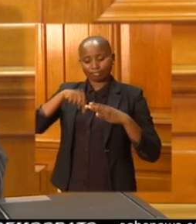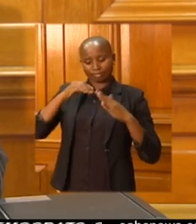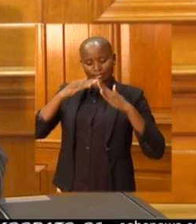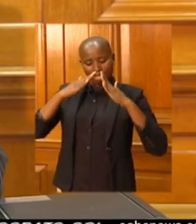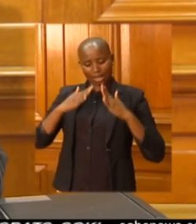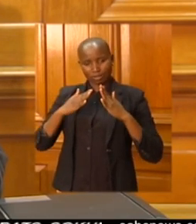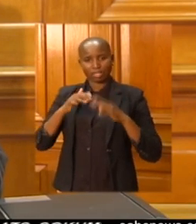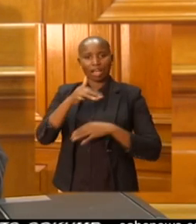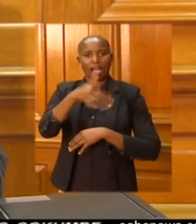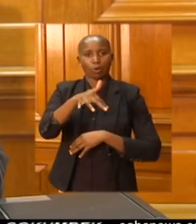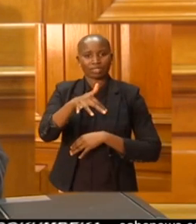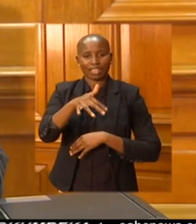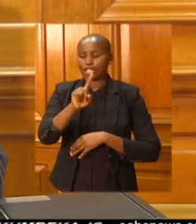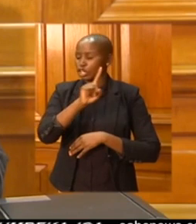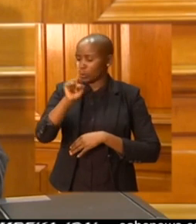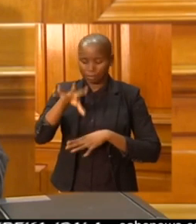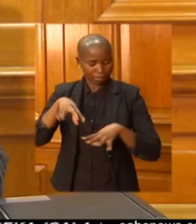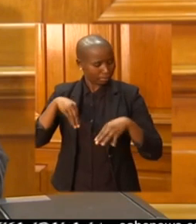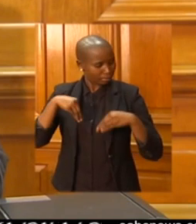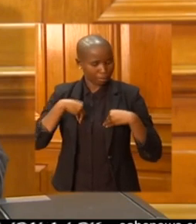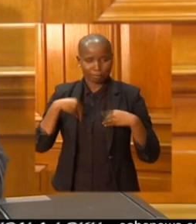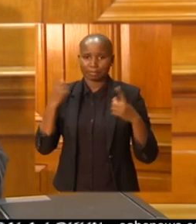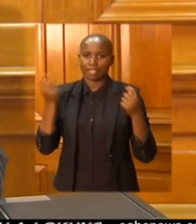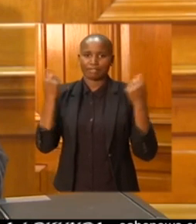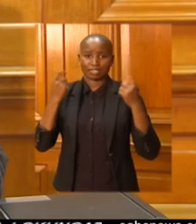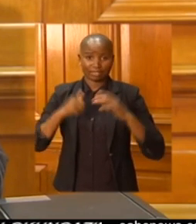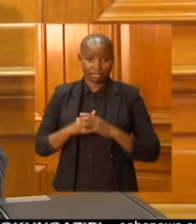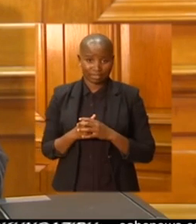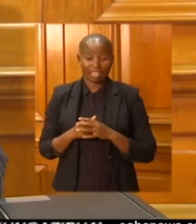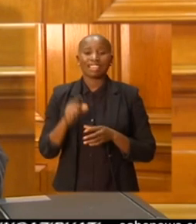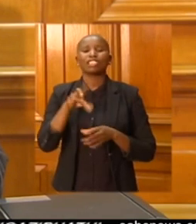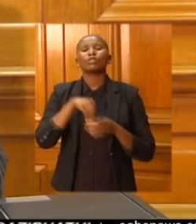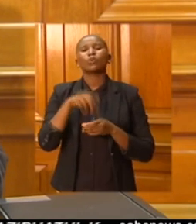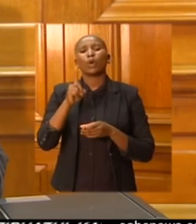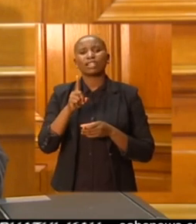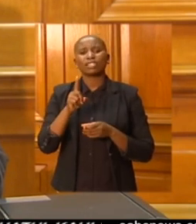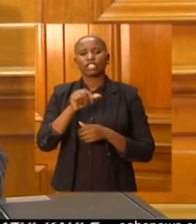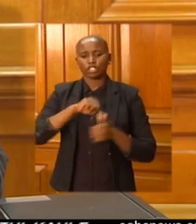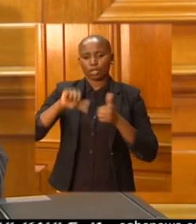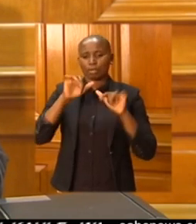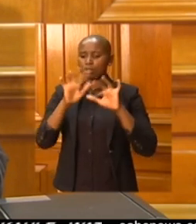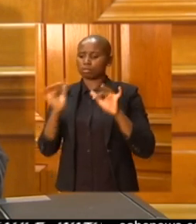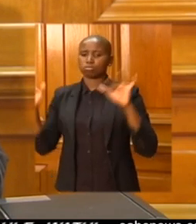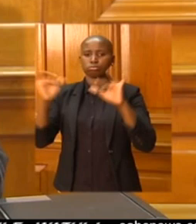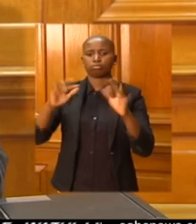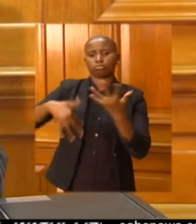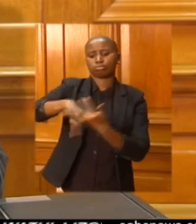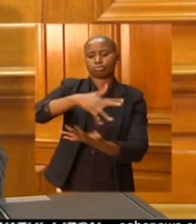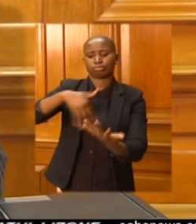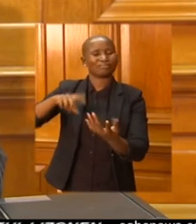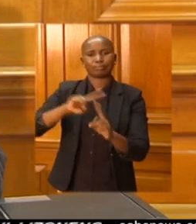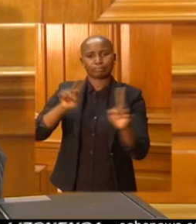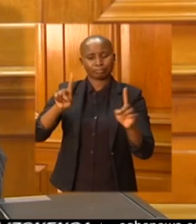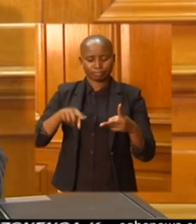gatherings will not be permitted. This includes social gatherings, religious